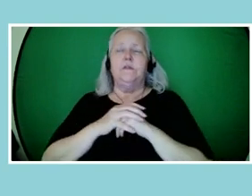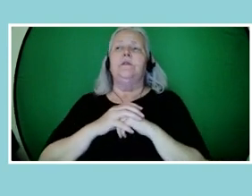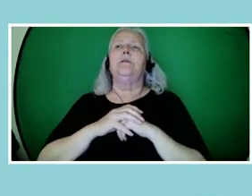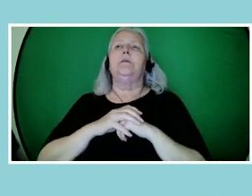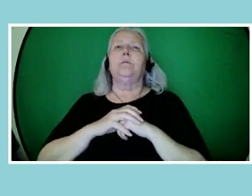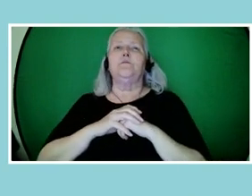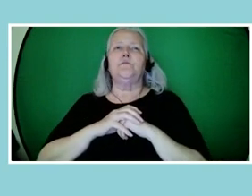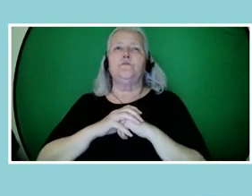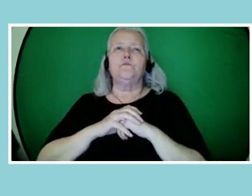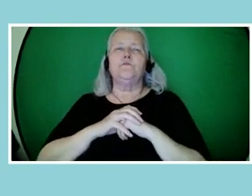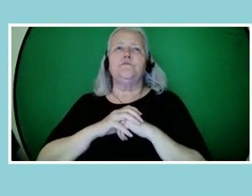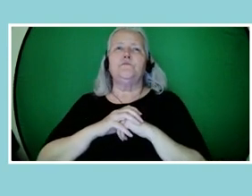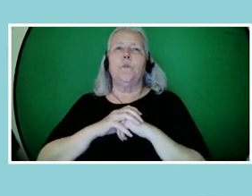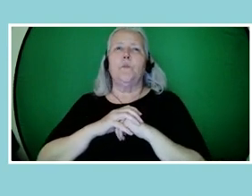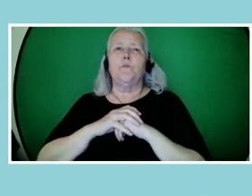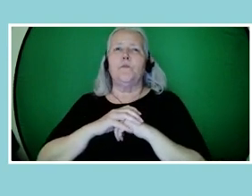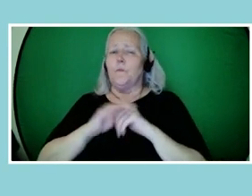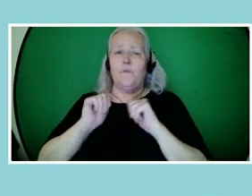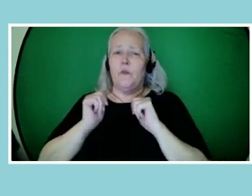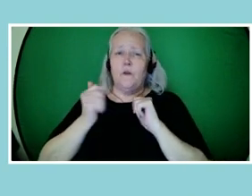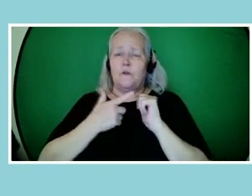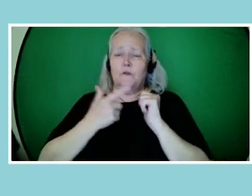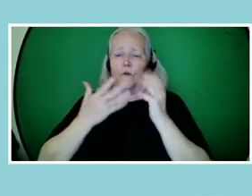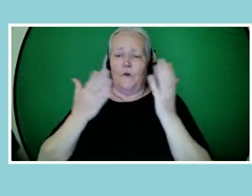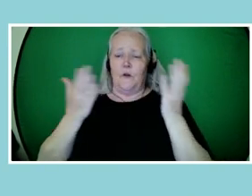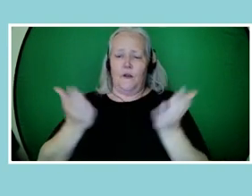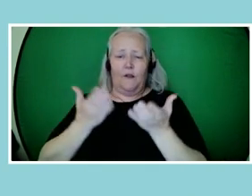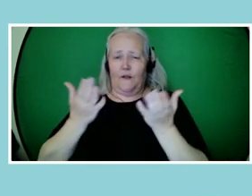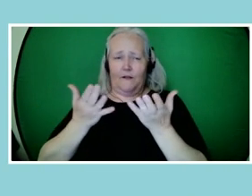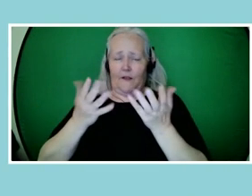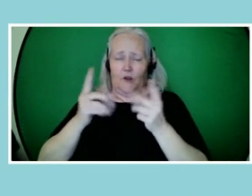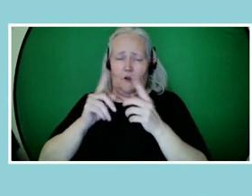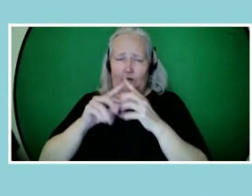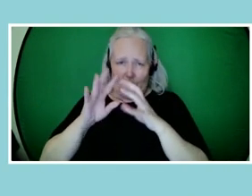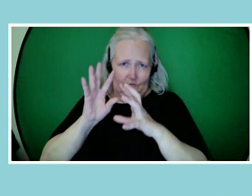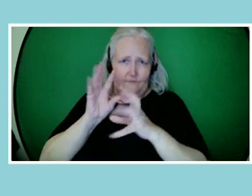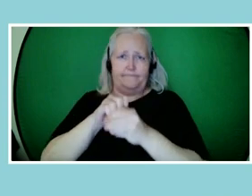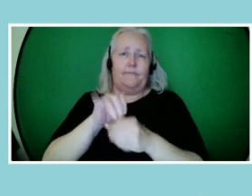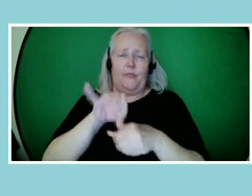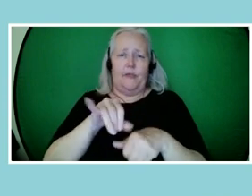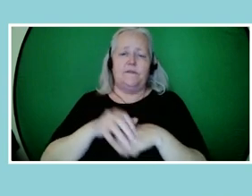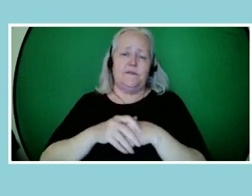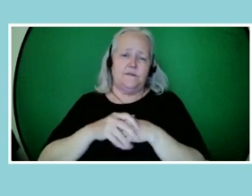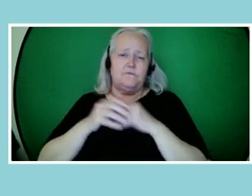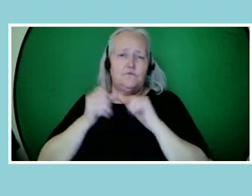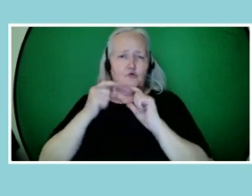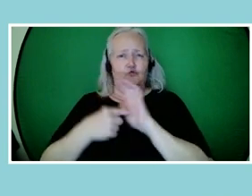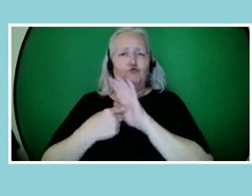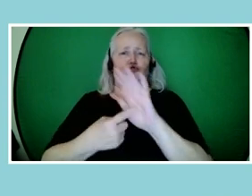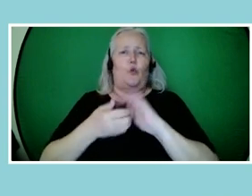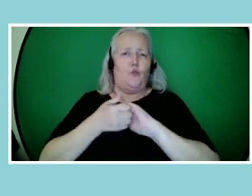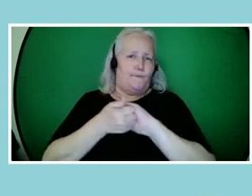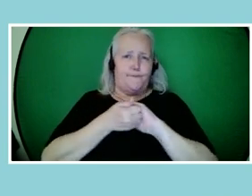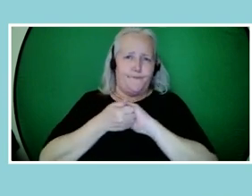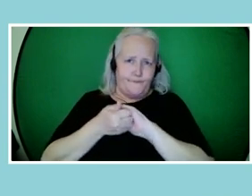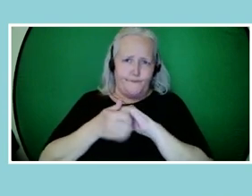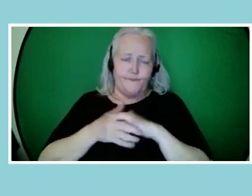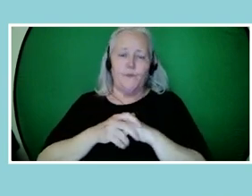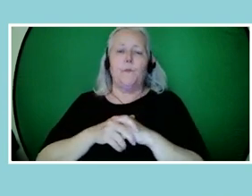here to help stand in solidarity with. So what to say to your